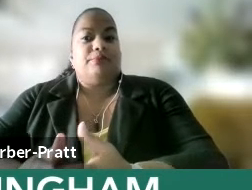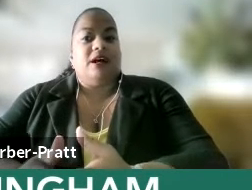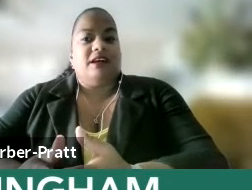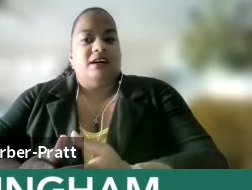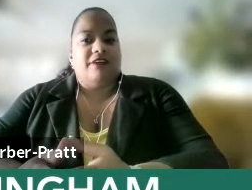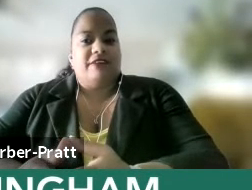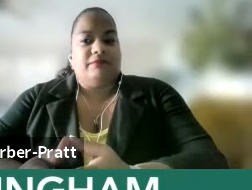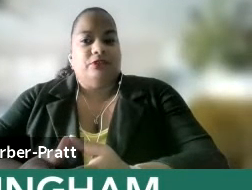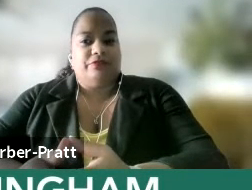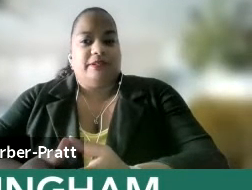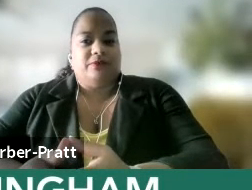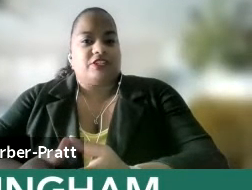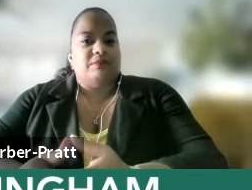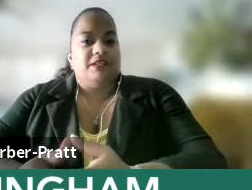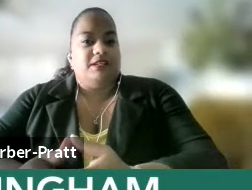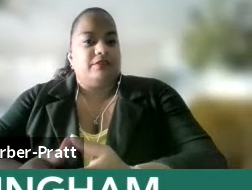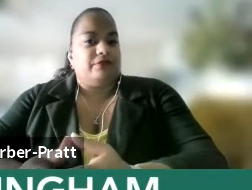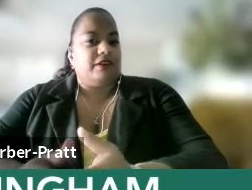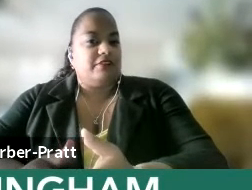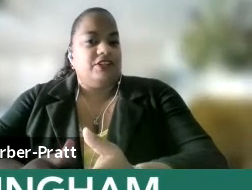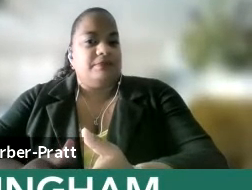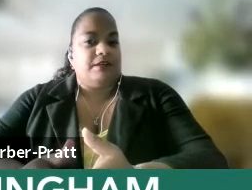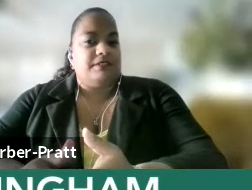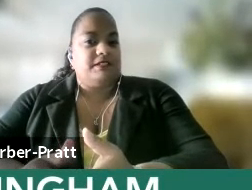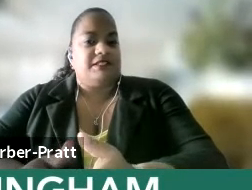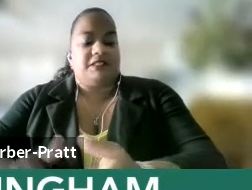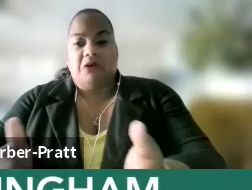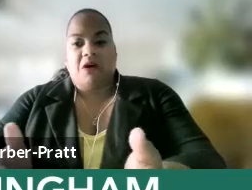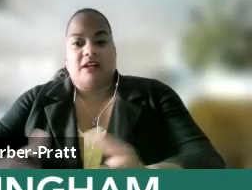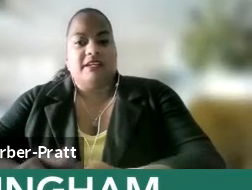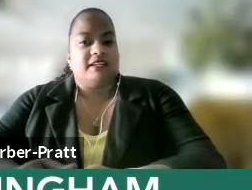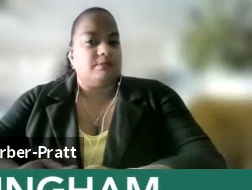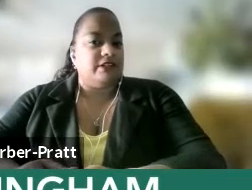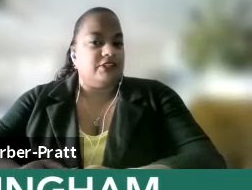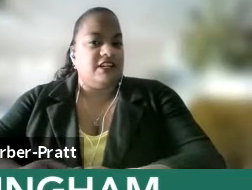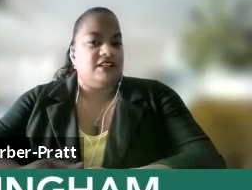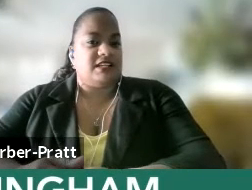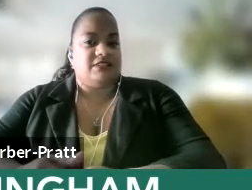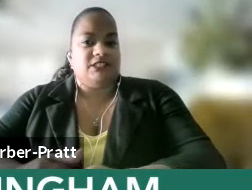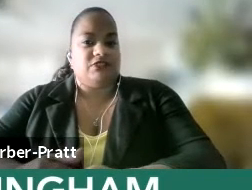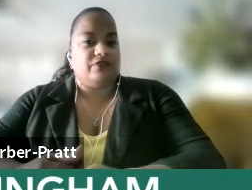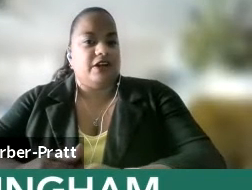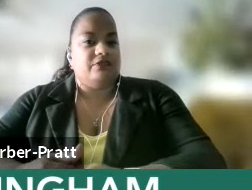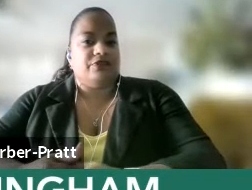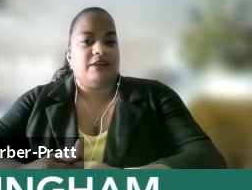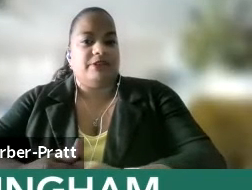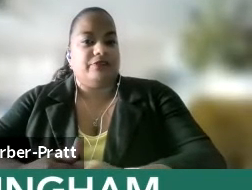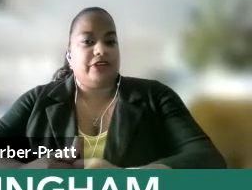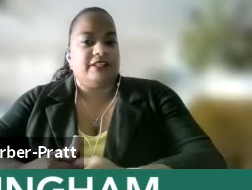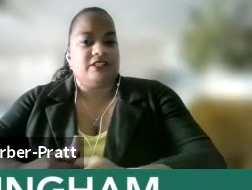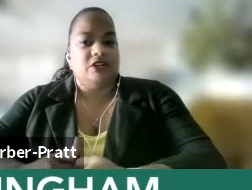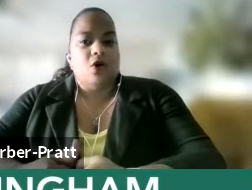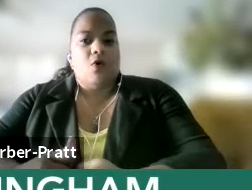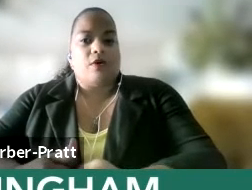like the umbrella of having movement, which can be either for recreational purposes, out walking, exploring trails, activities for fun with family